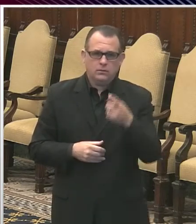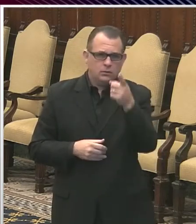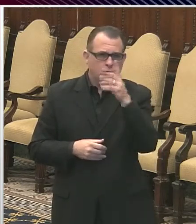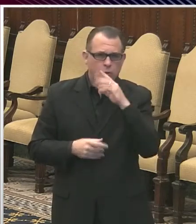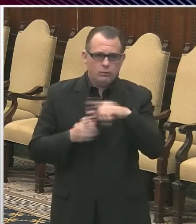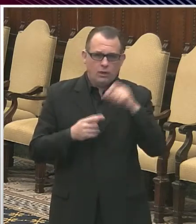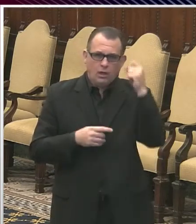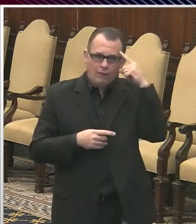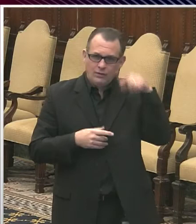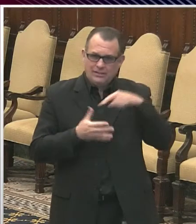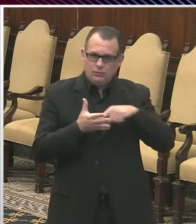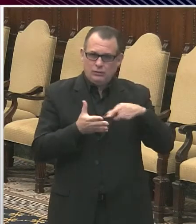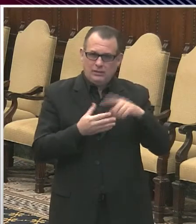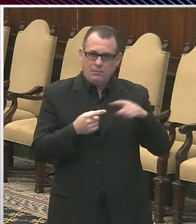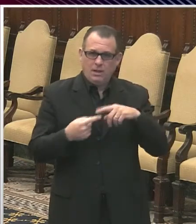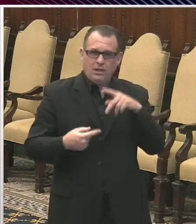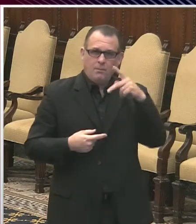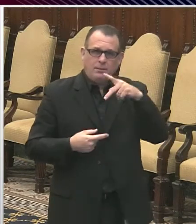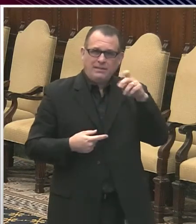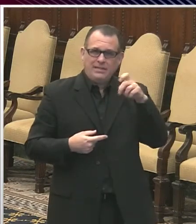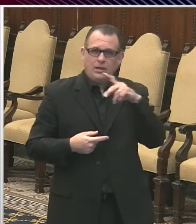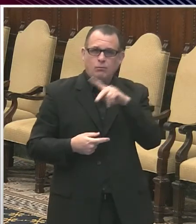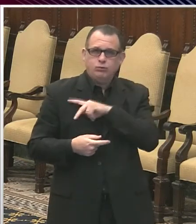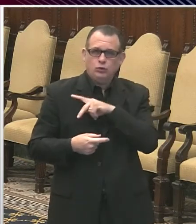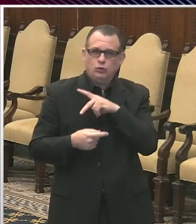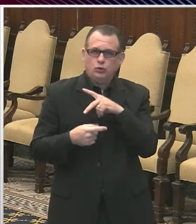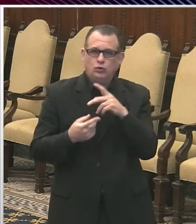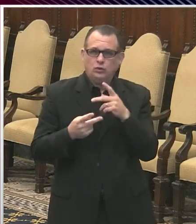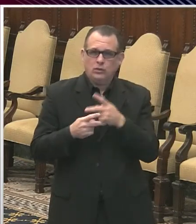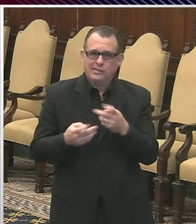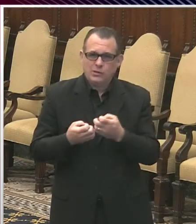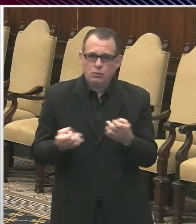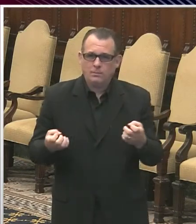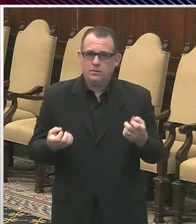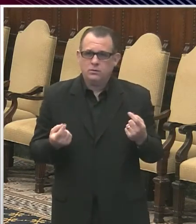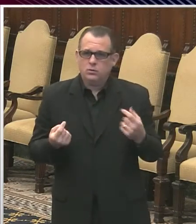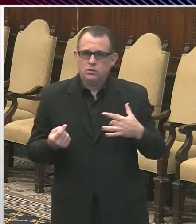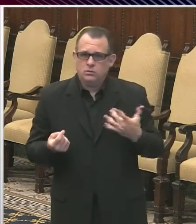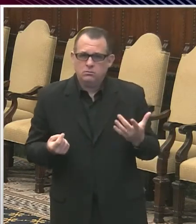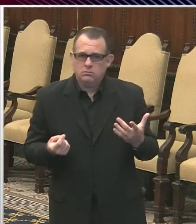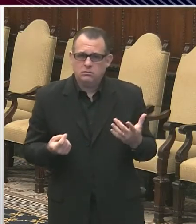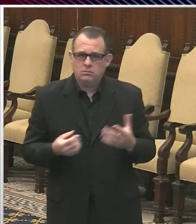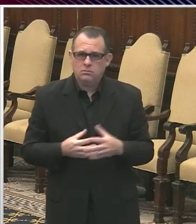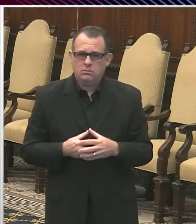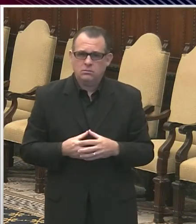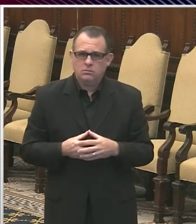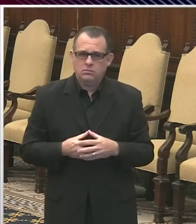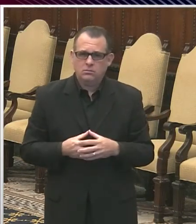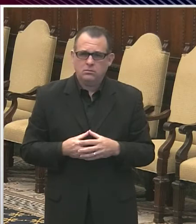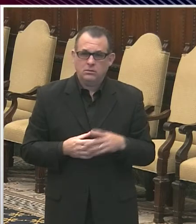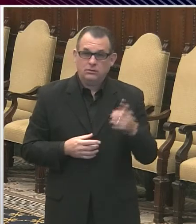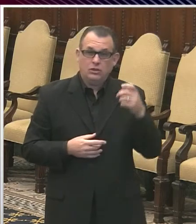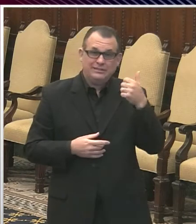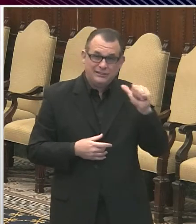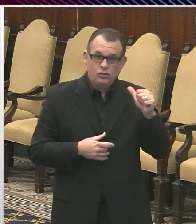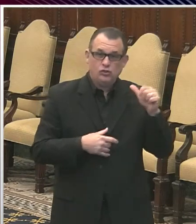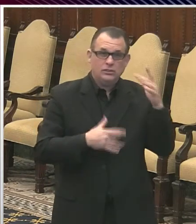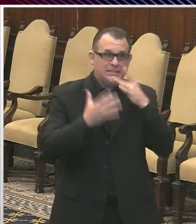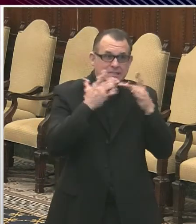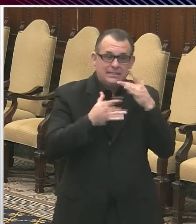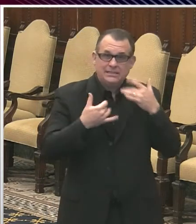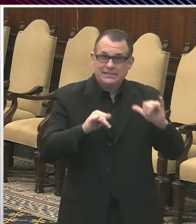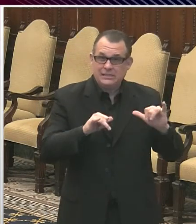about PPE. What can you share about what you spoke about and, what the current shortages or? Well, I'm